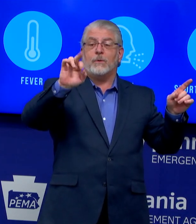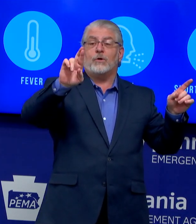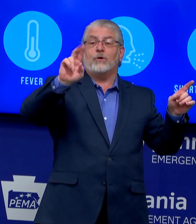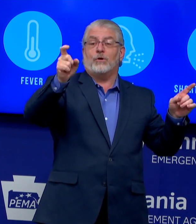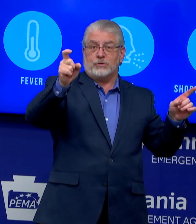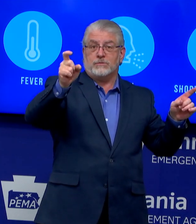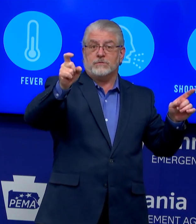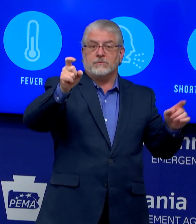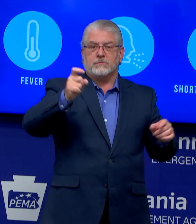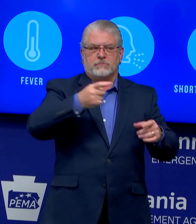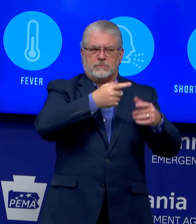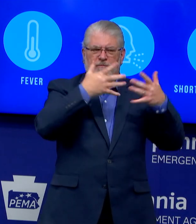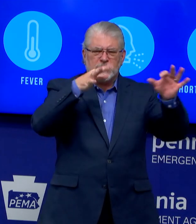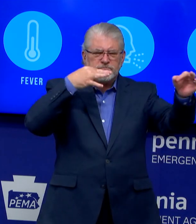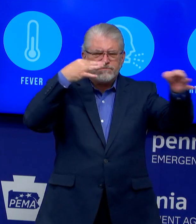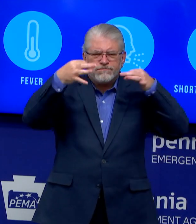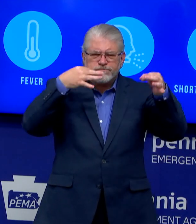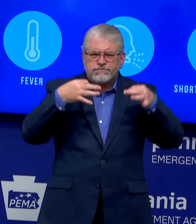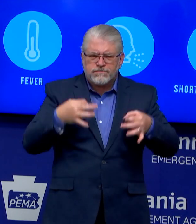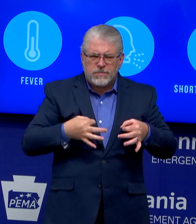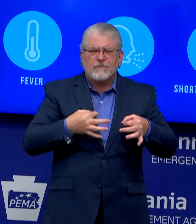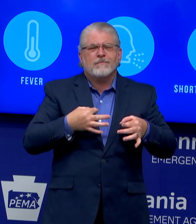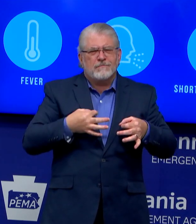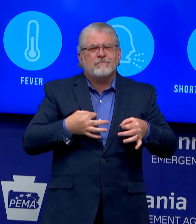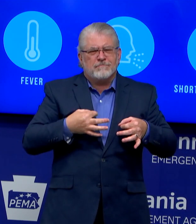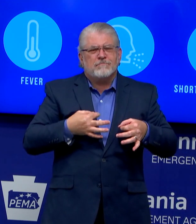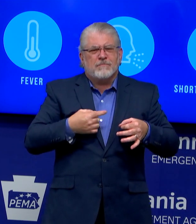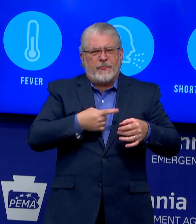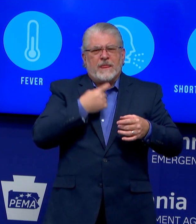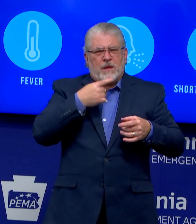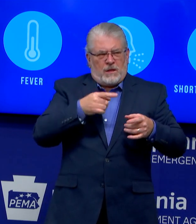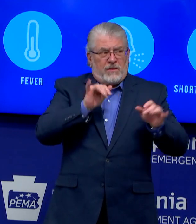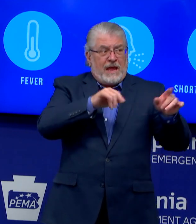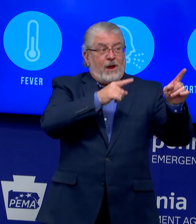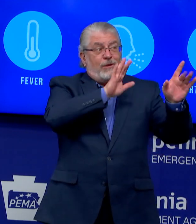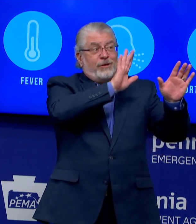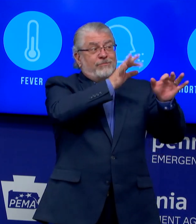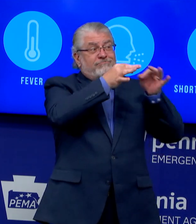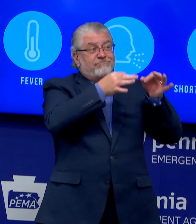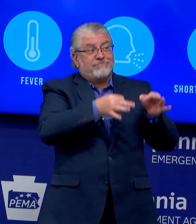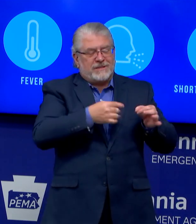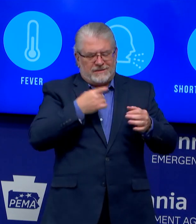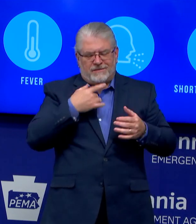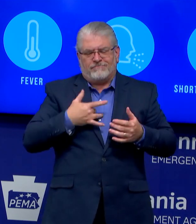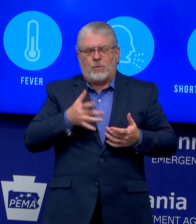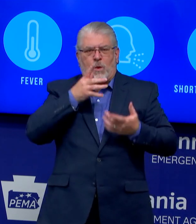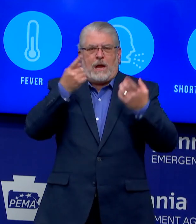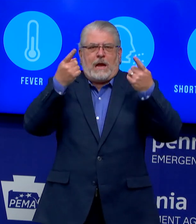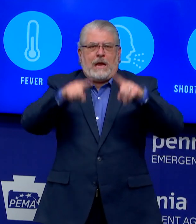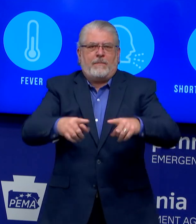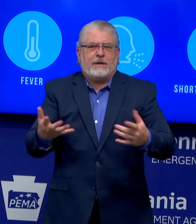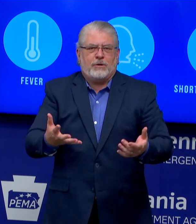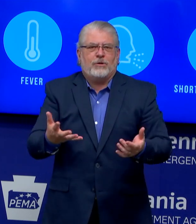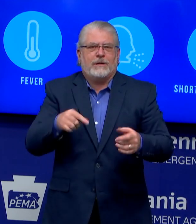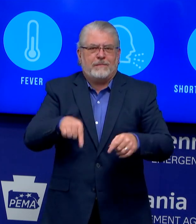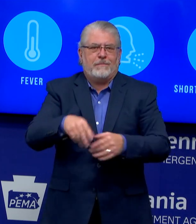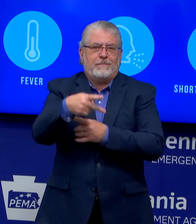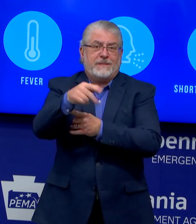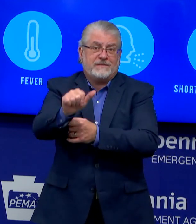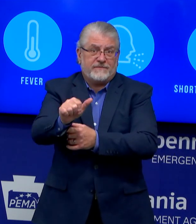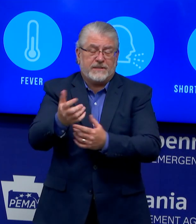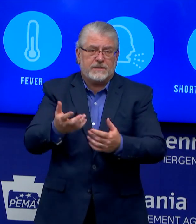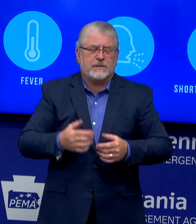from KYW. What do you say to the few Philadelphia churches that are keeping their doors open, saying they want to cater